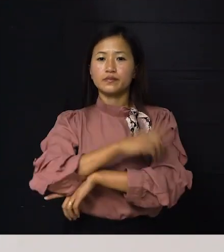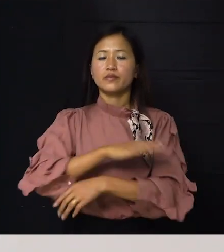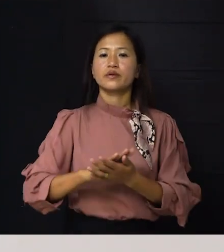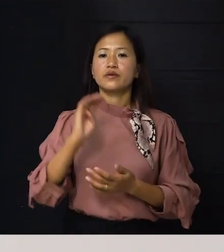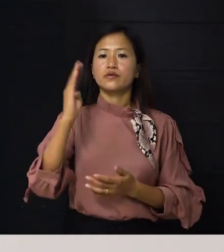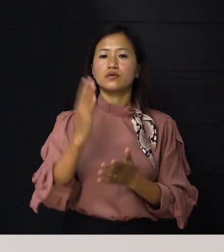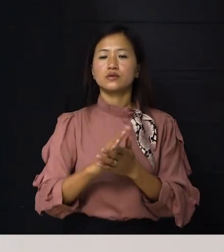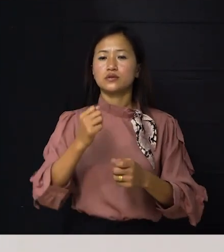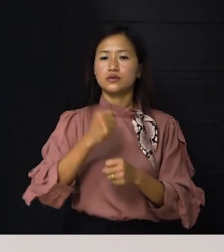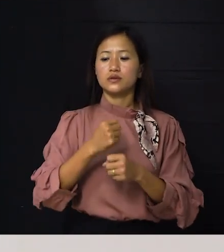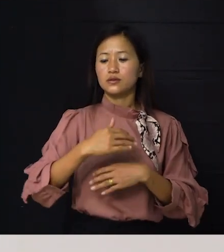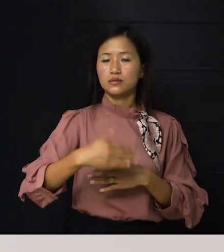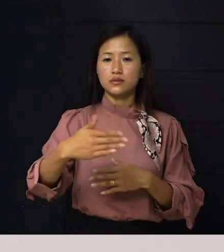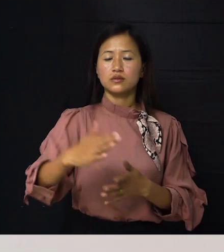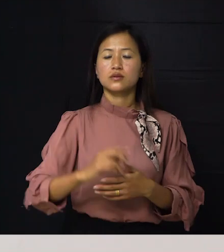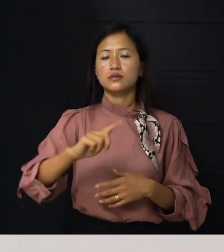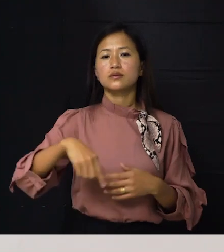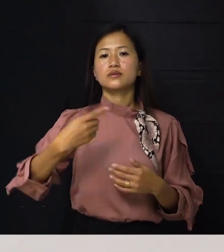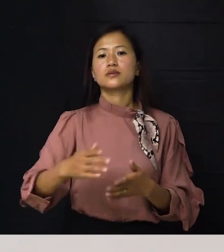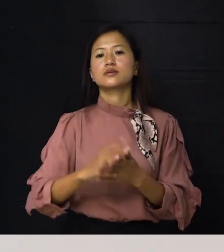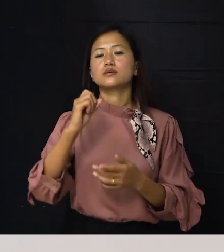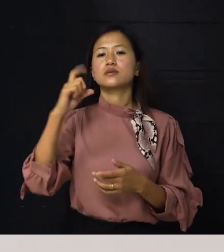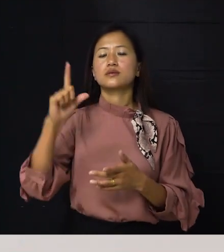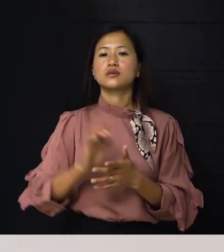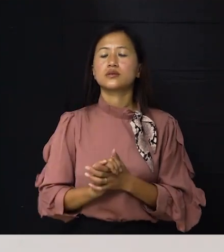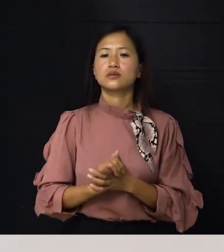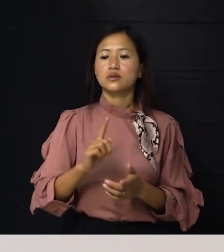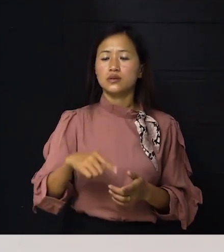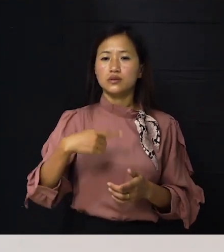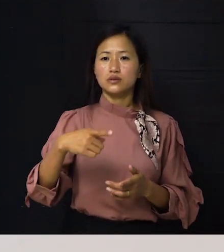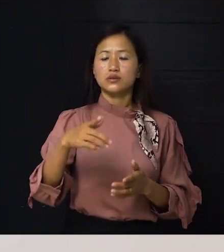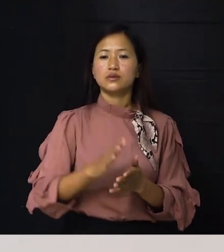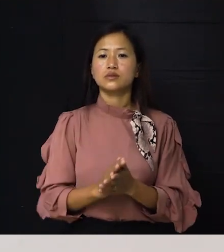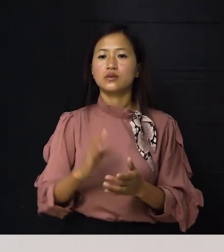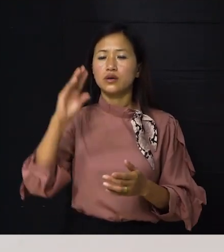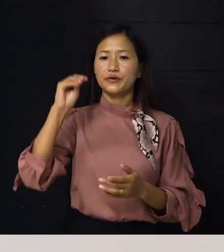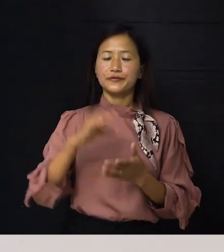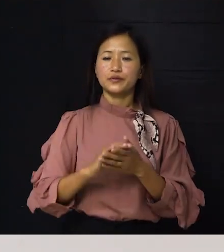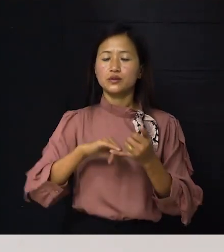four generations. In the next class, I'm going to continue with the offsprings of